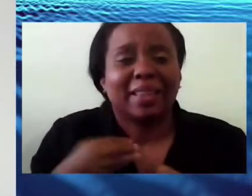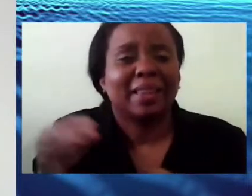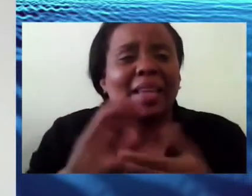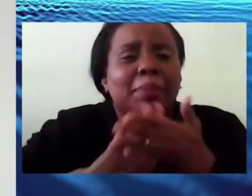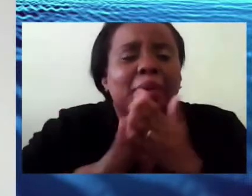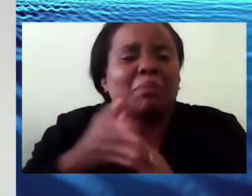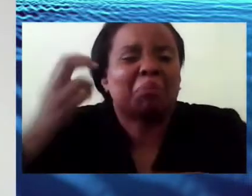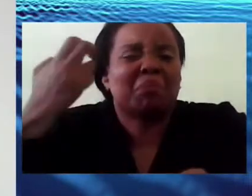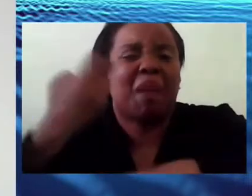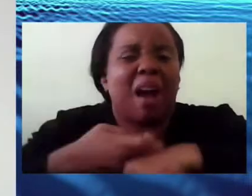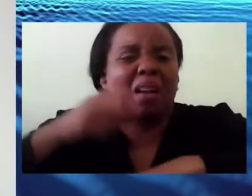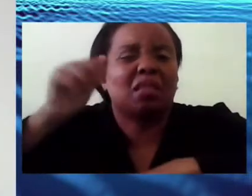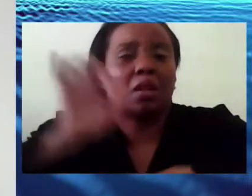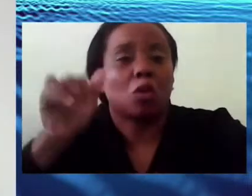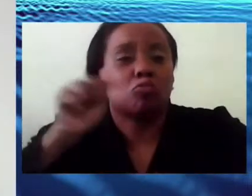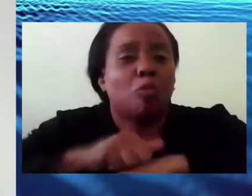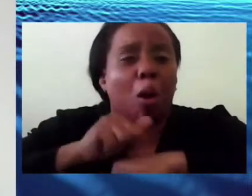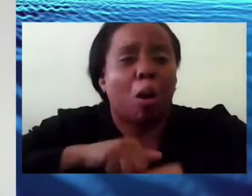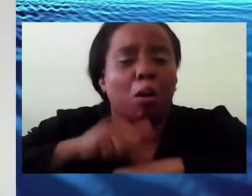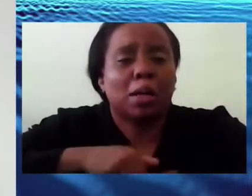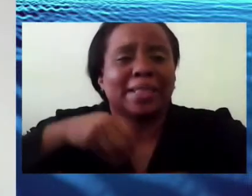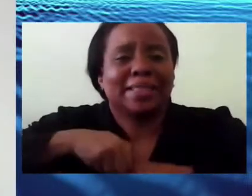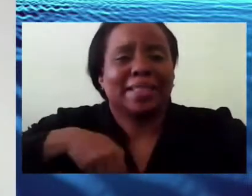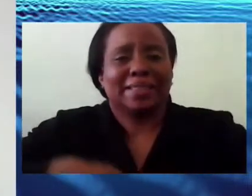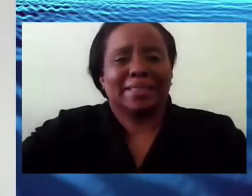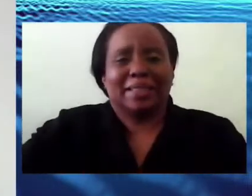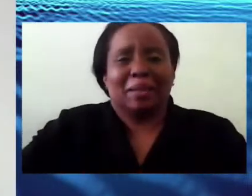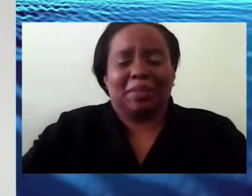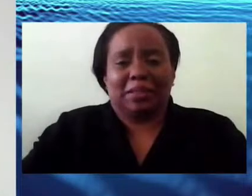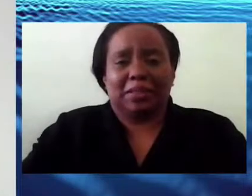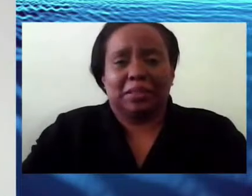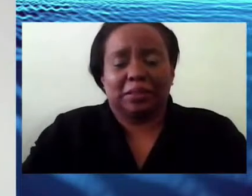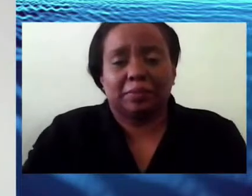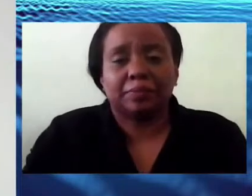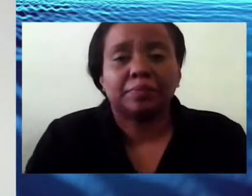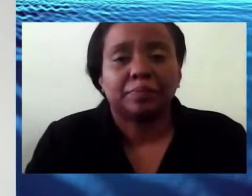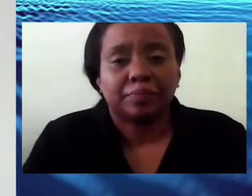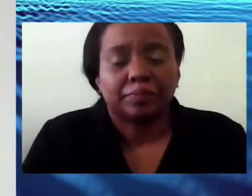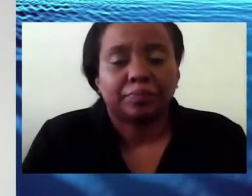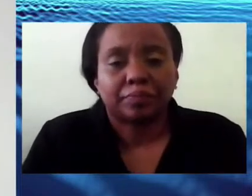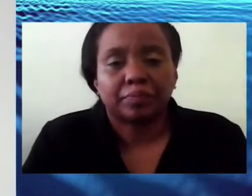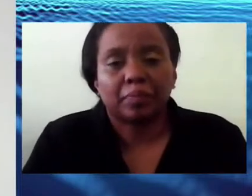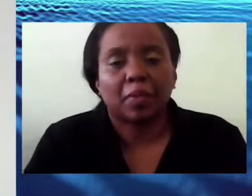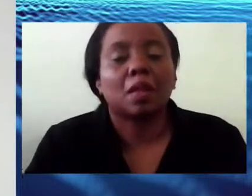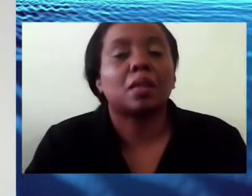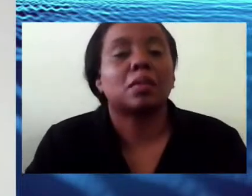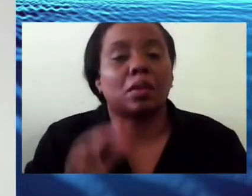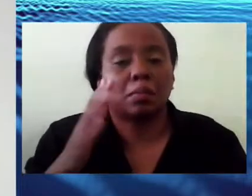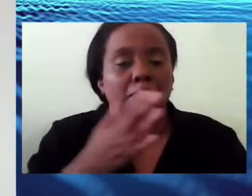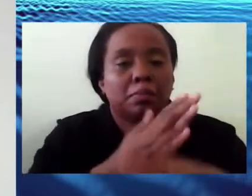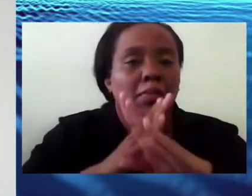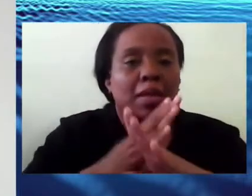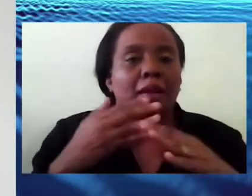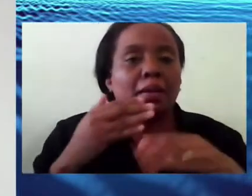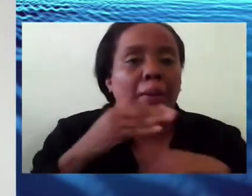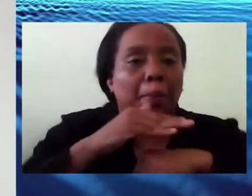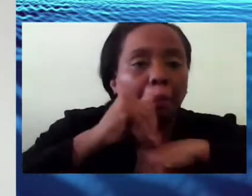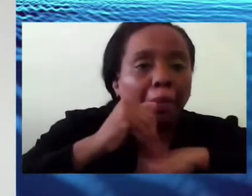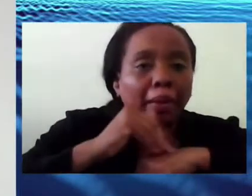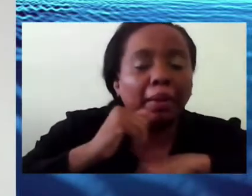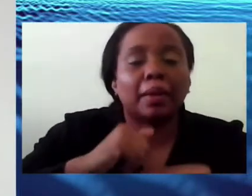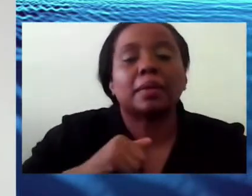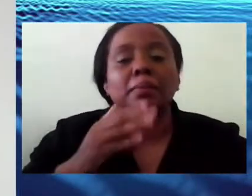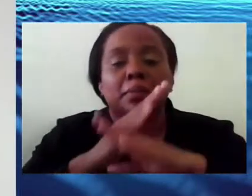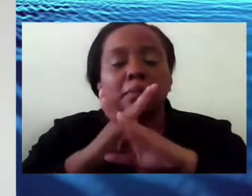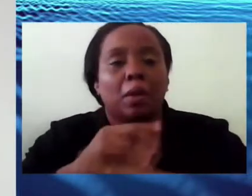to be fairly apparent fairly soon. So that's it with the pets. Protect the pets, protect their feed supply, protect their